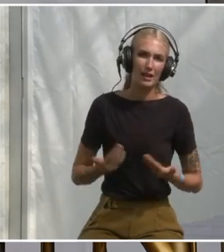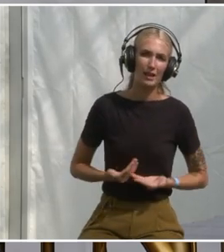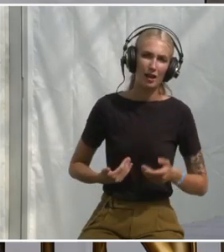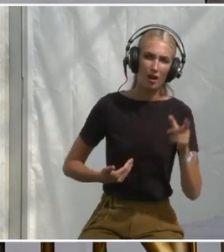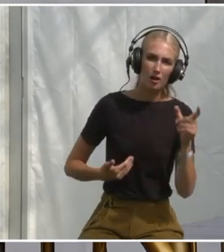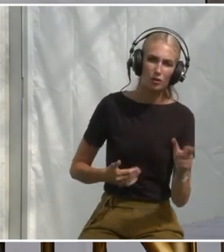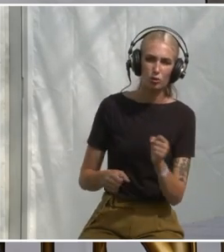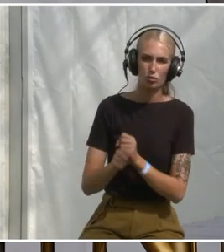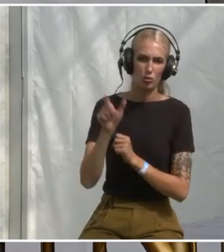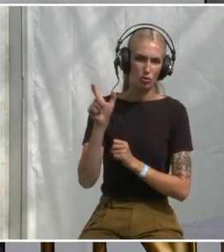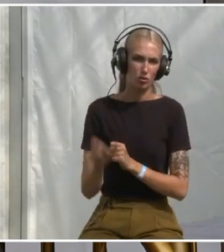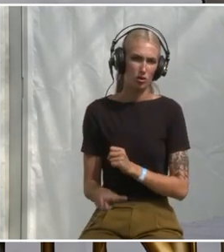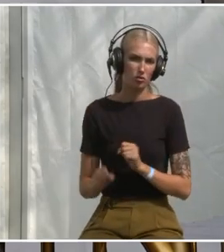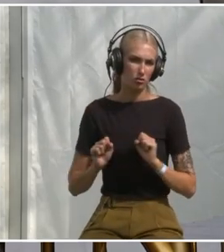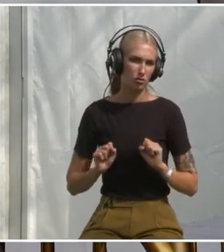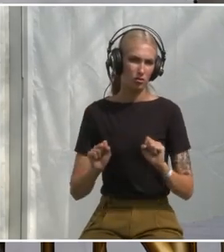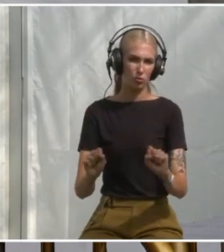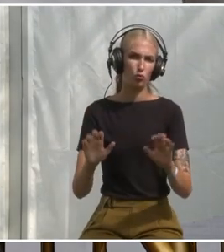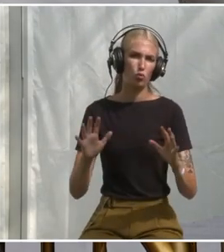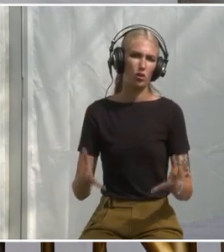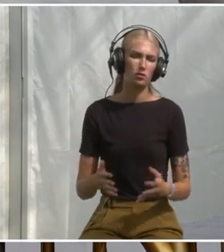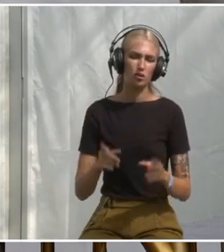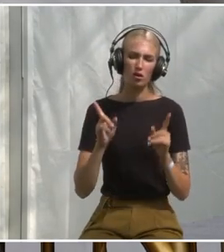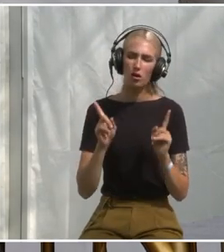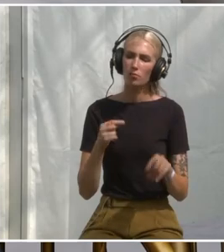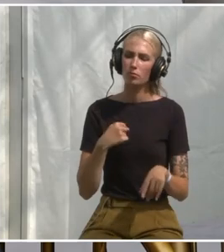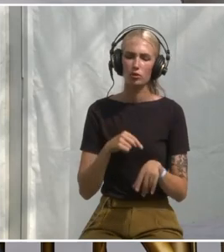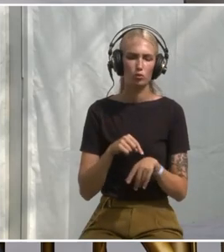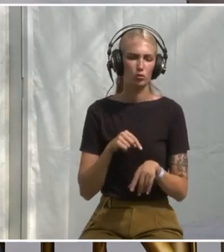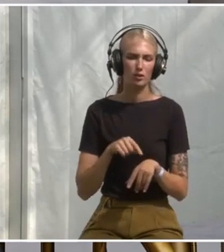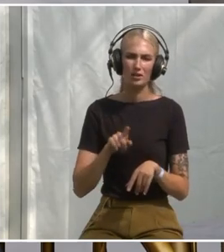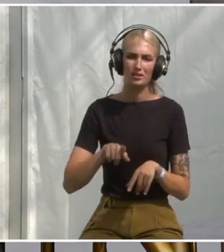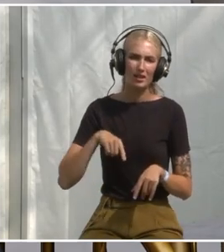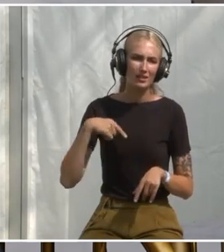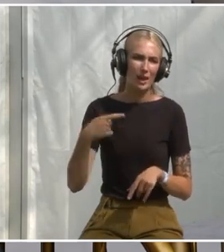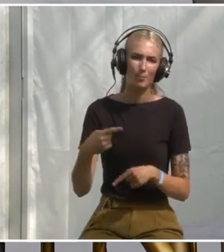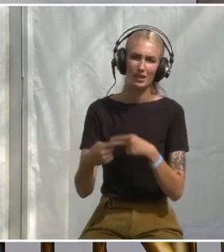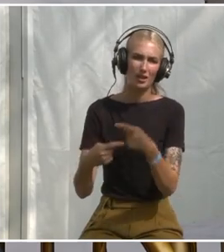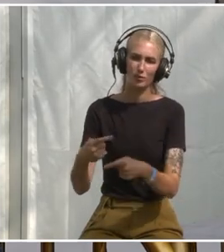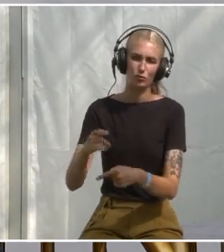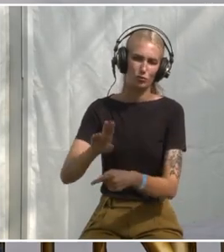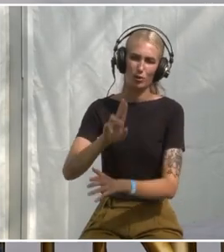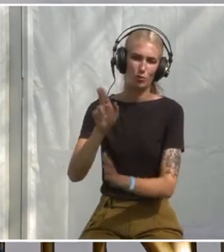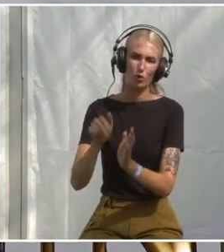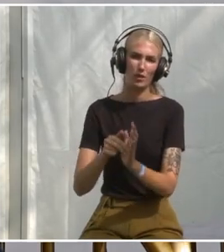be, but it's I still feel it's a next generation issue.